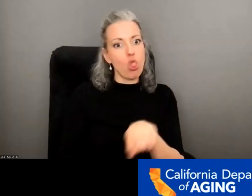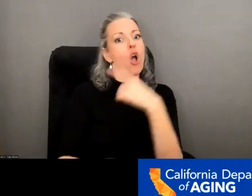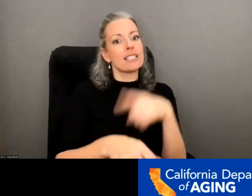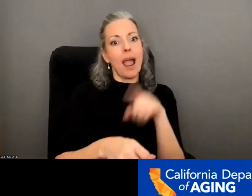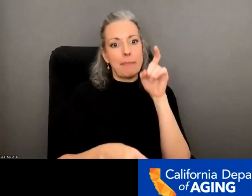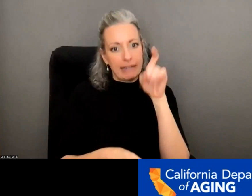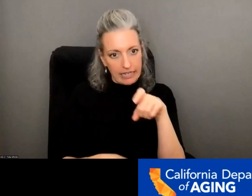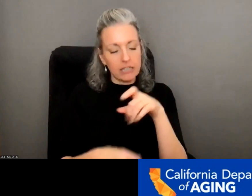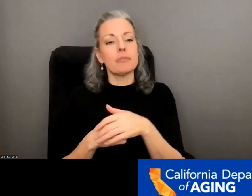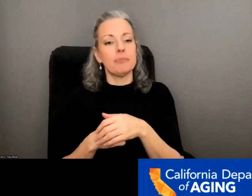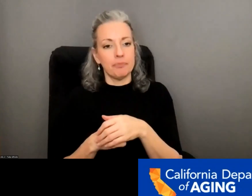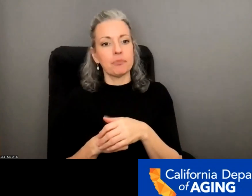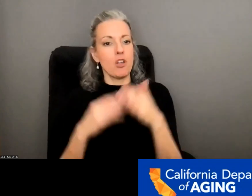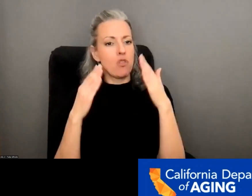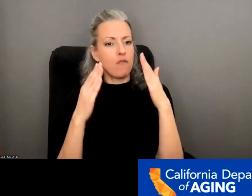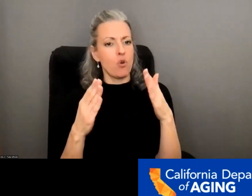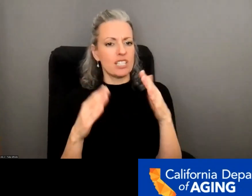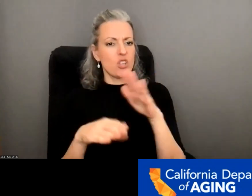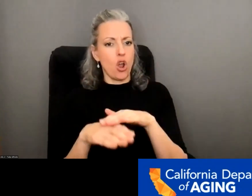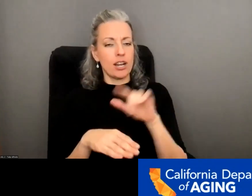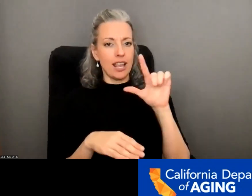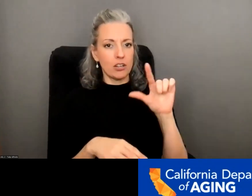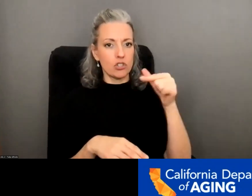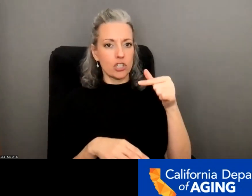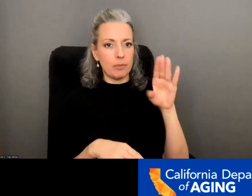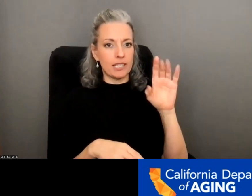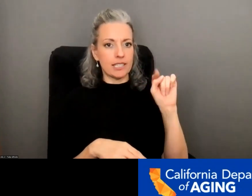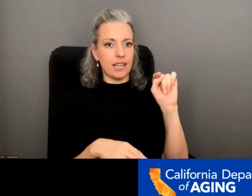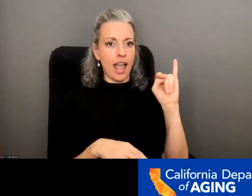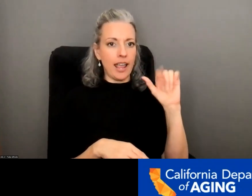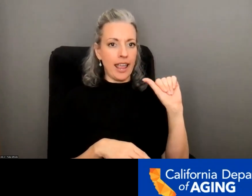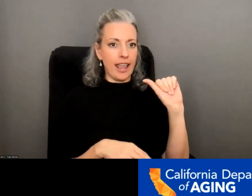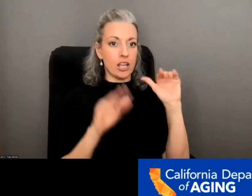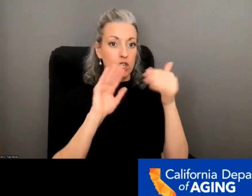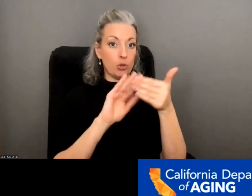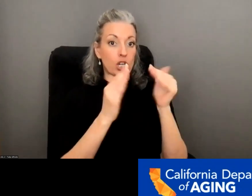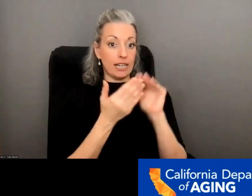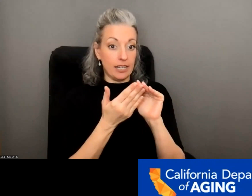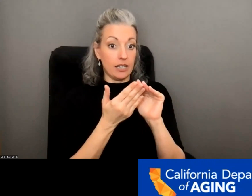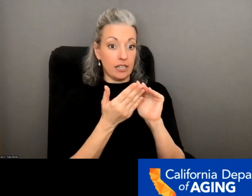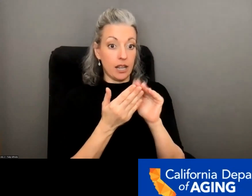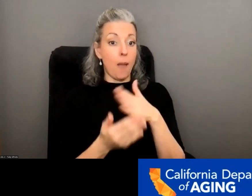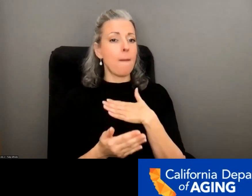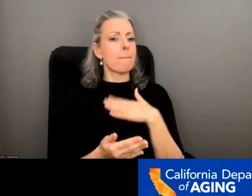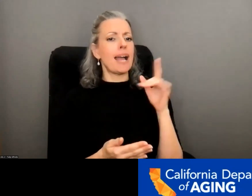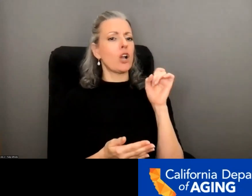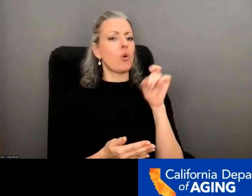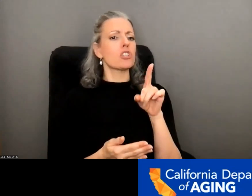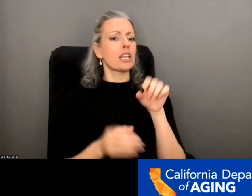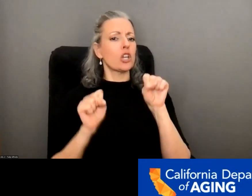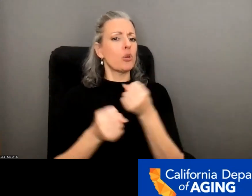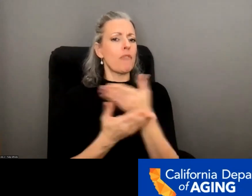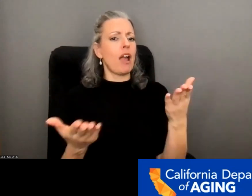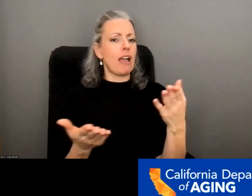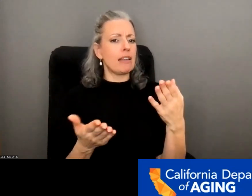a need to focus on the LGBTQIA communities. My question is, could you provide some